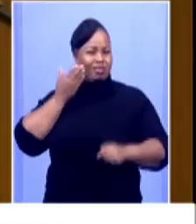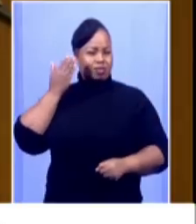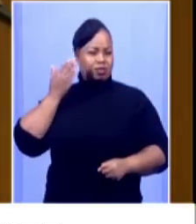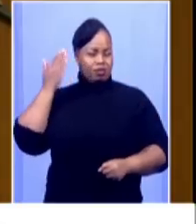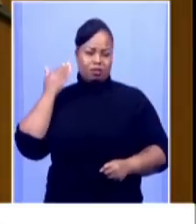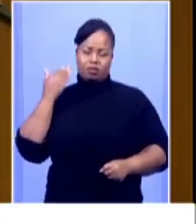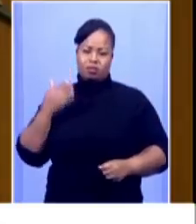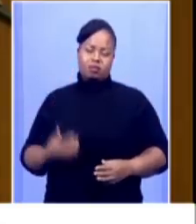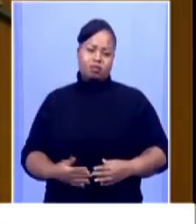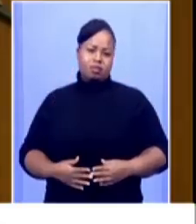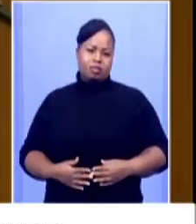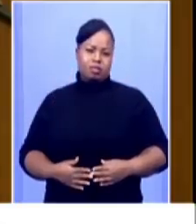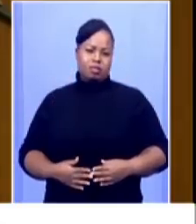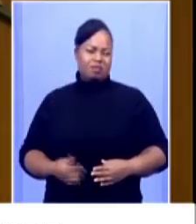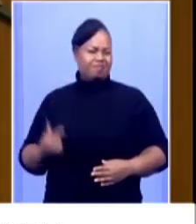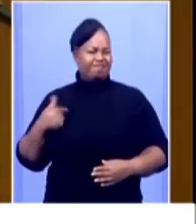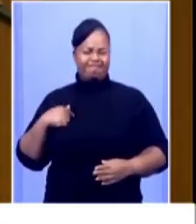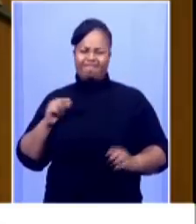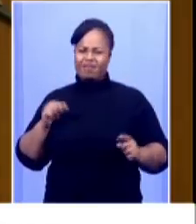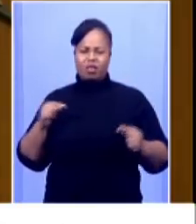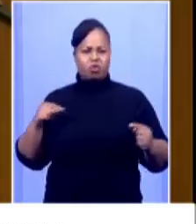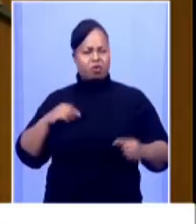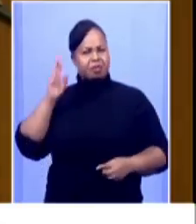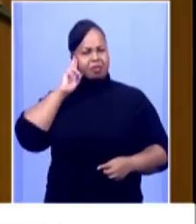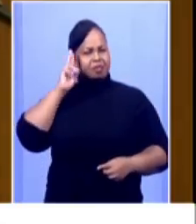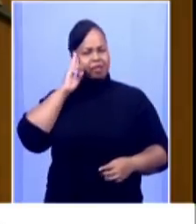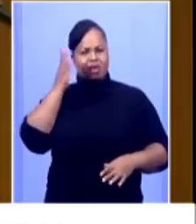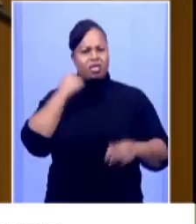can't even remember exactly which year,